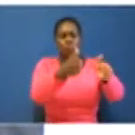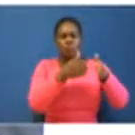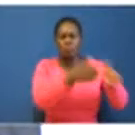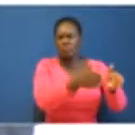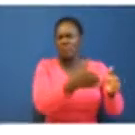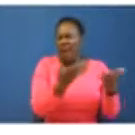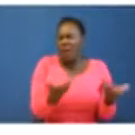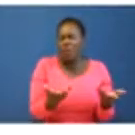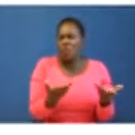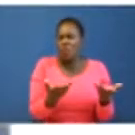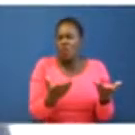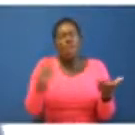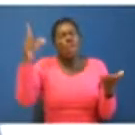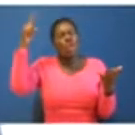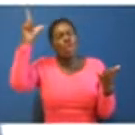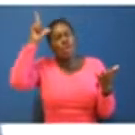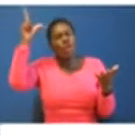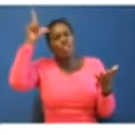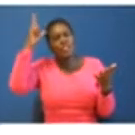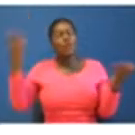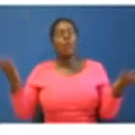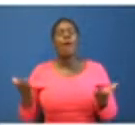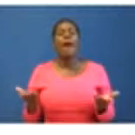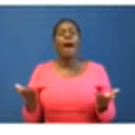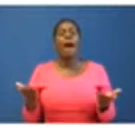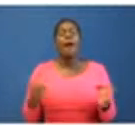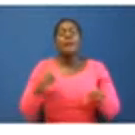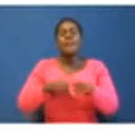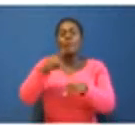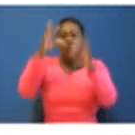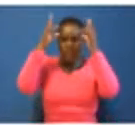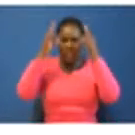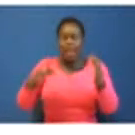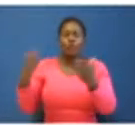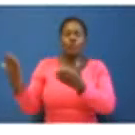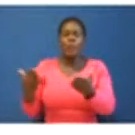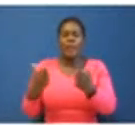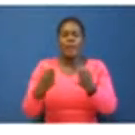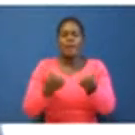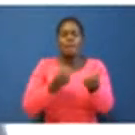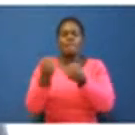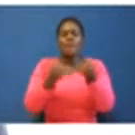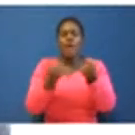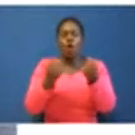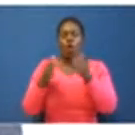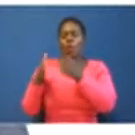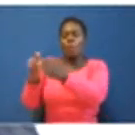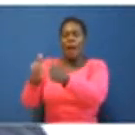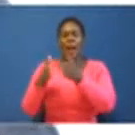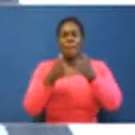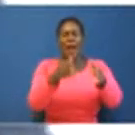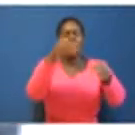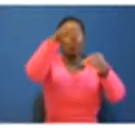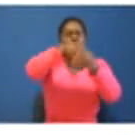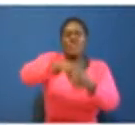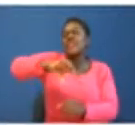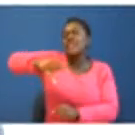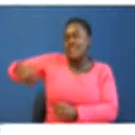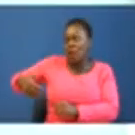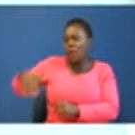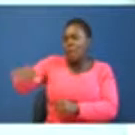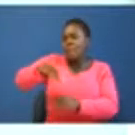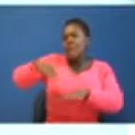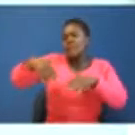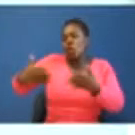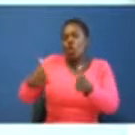day what logic was behind you know that particular project was it just a space